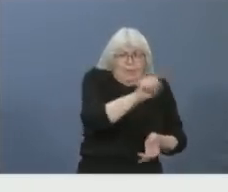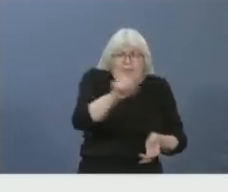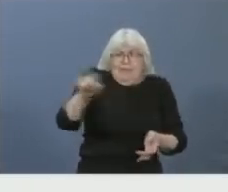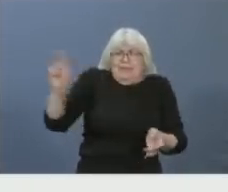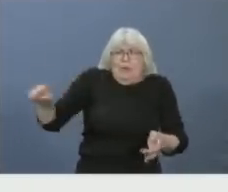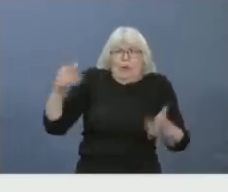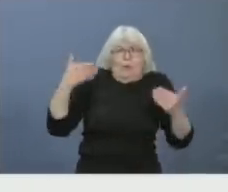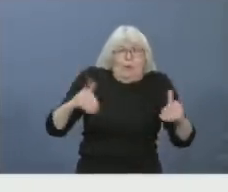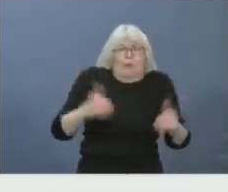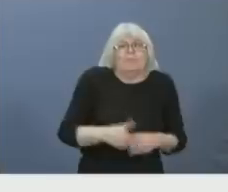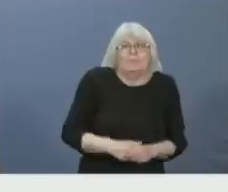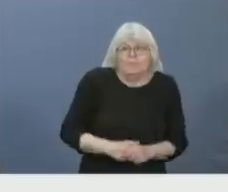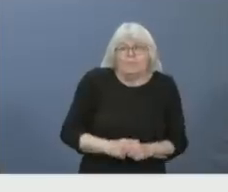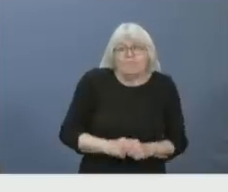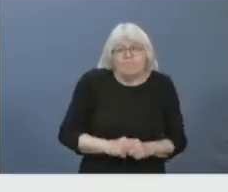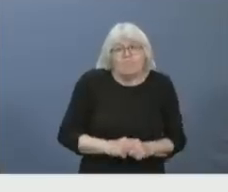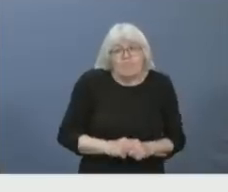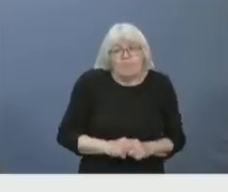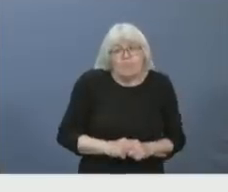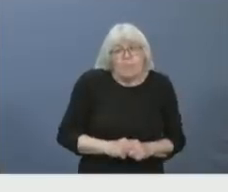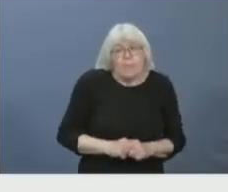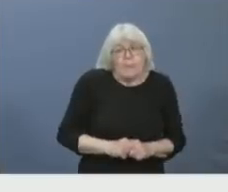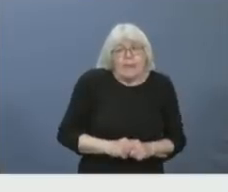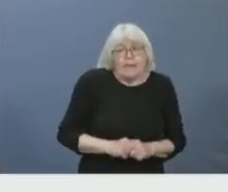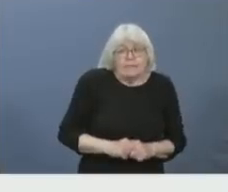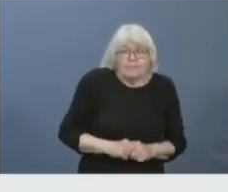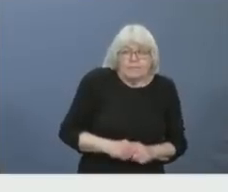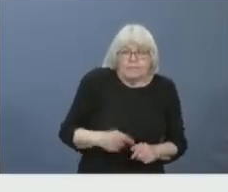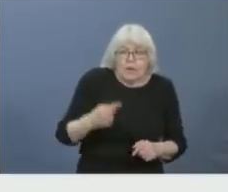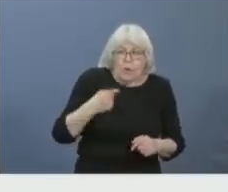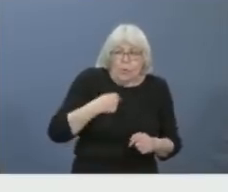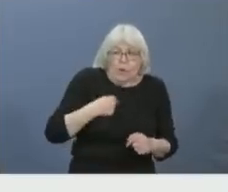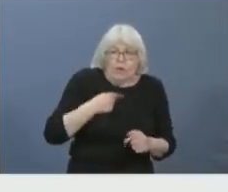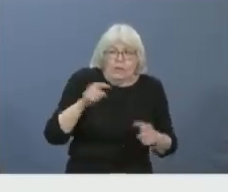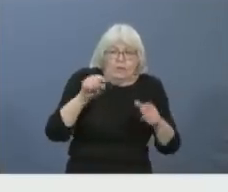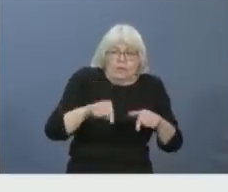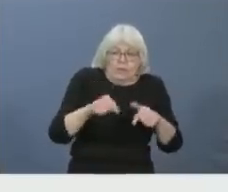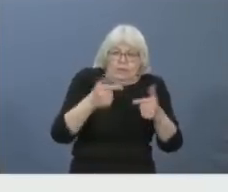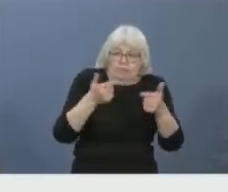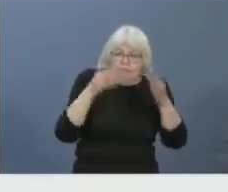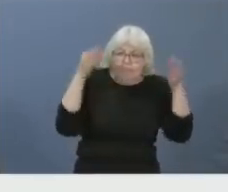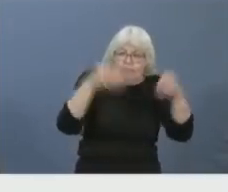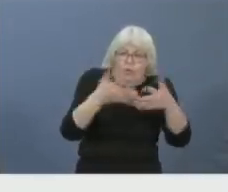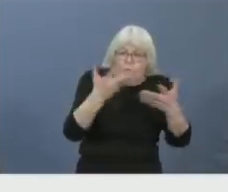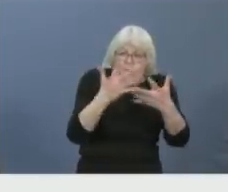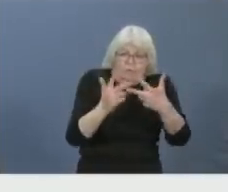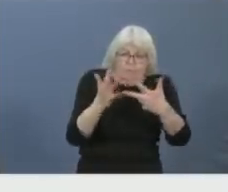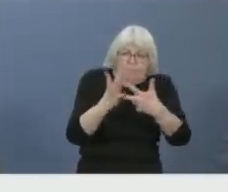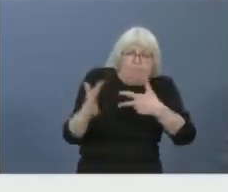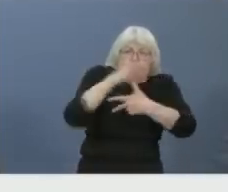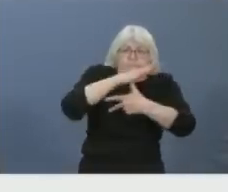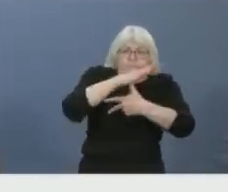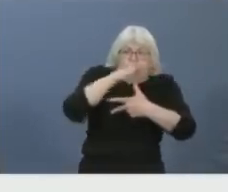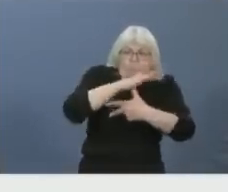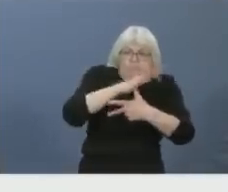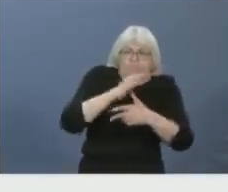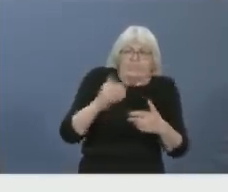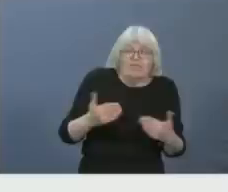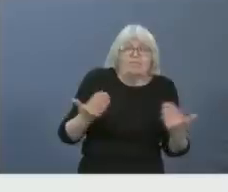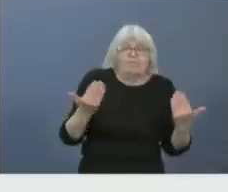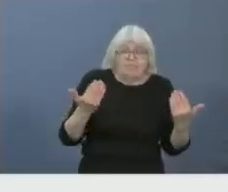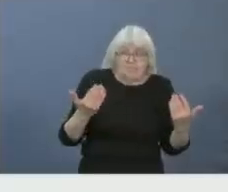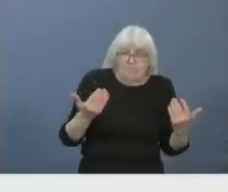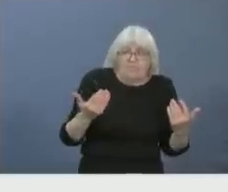prioritizing provincially. Obviously, we've got more fires than we have resources to support them.